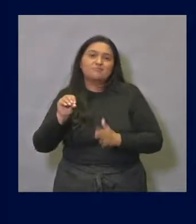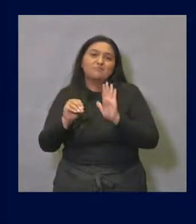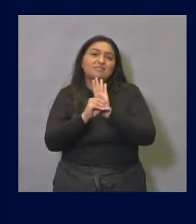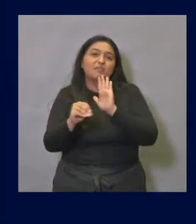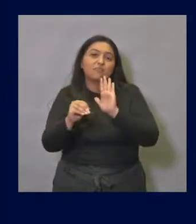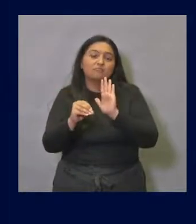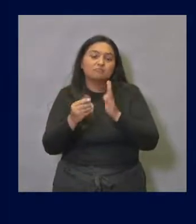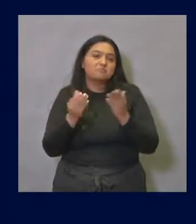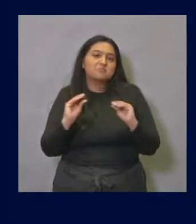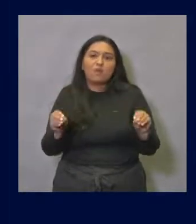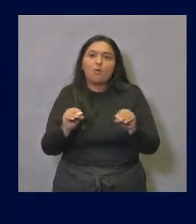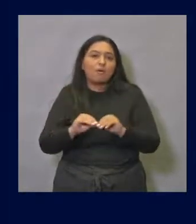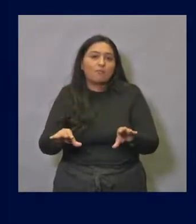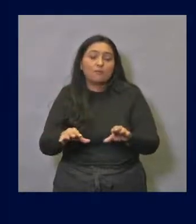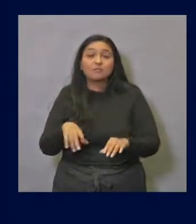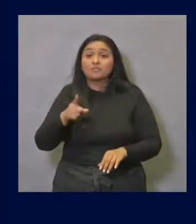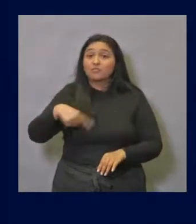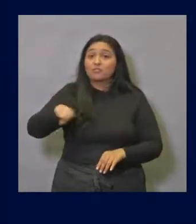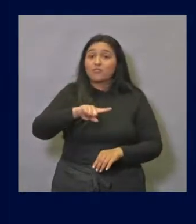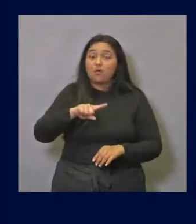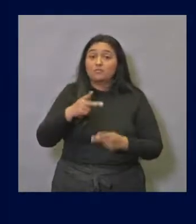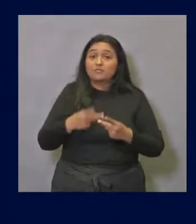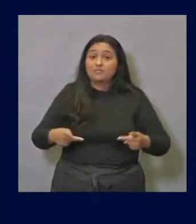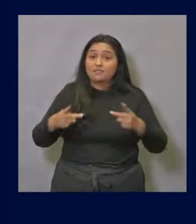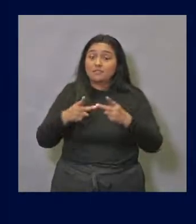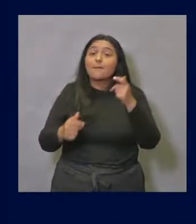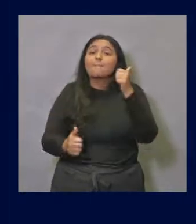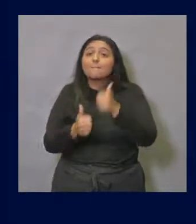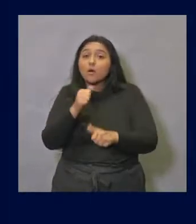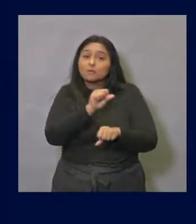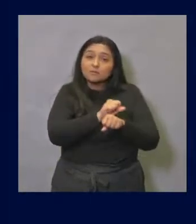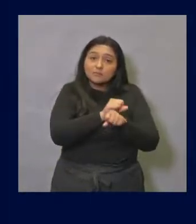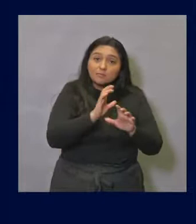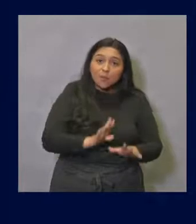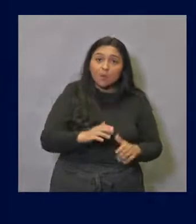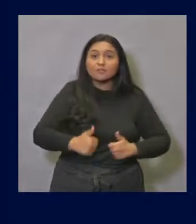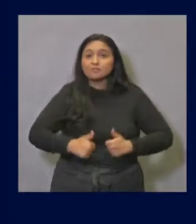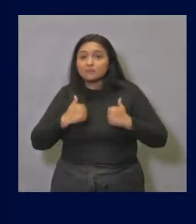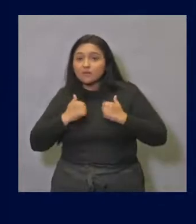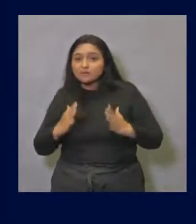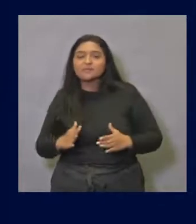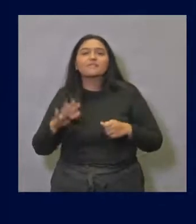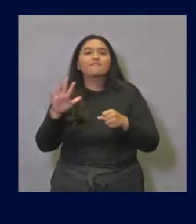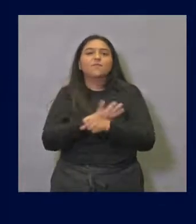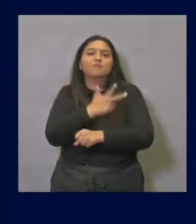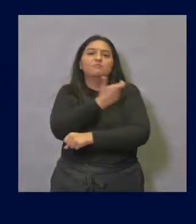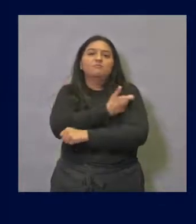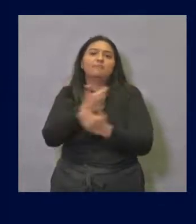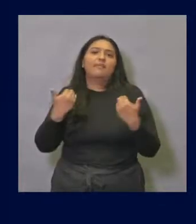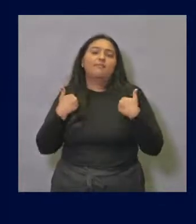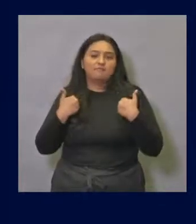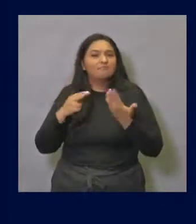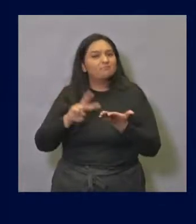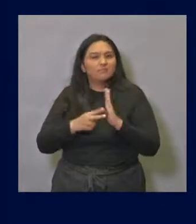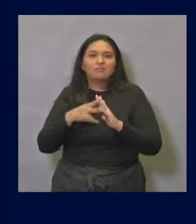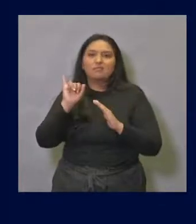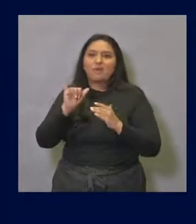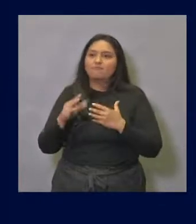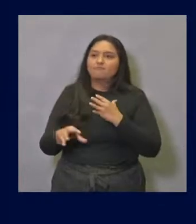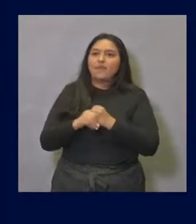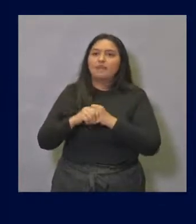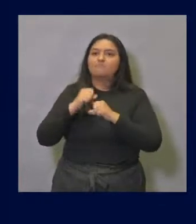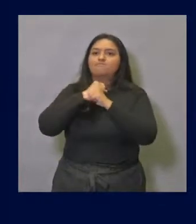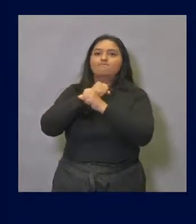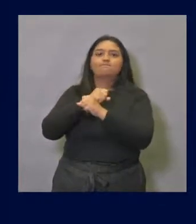these facilities, most workers and residents are now fully vaccinating, adding that extra layer of protection against virus